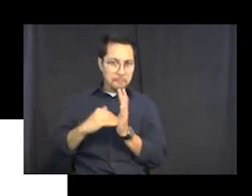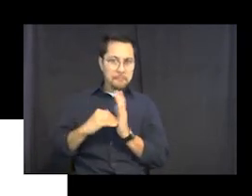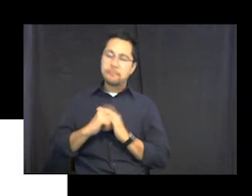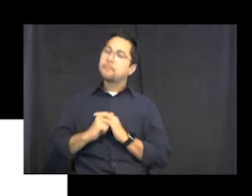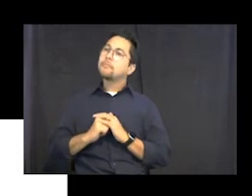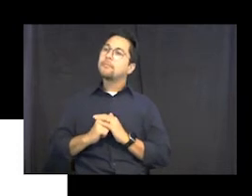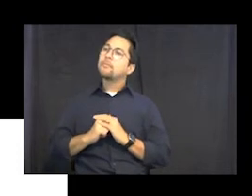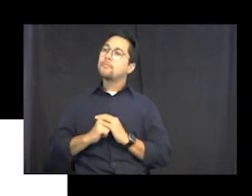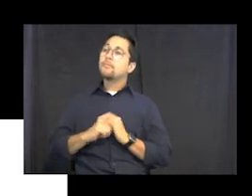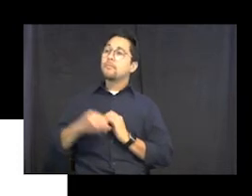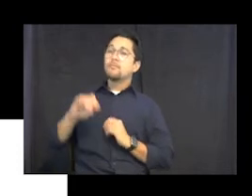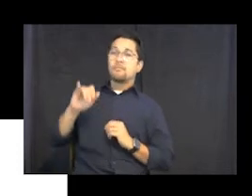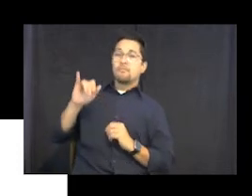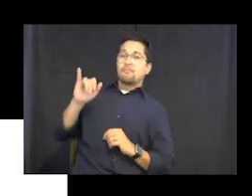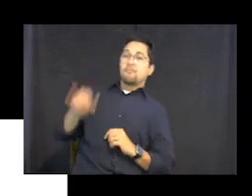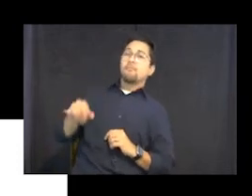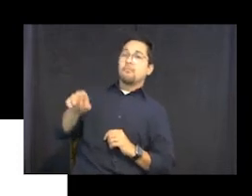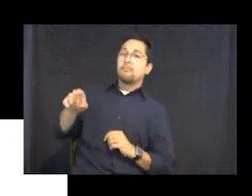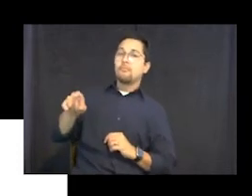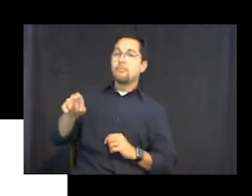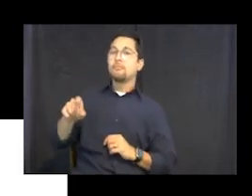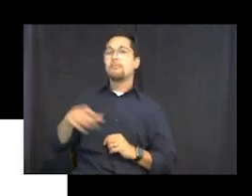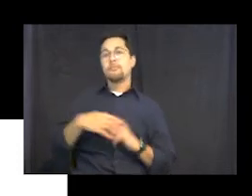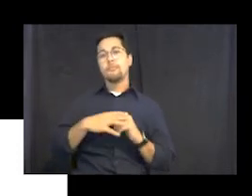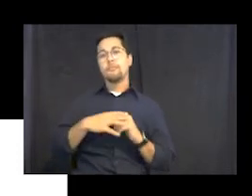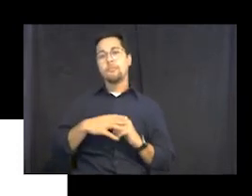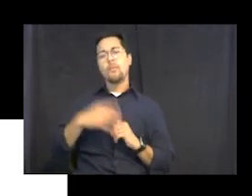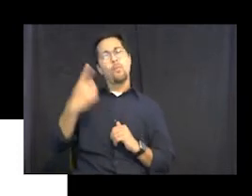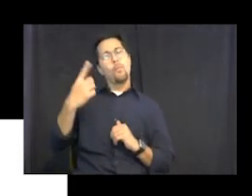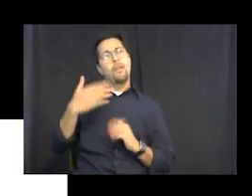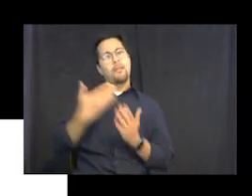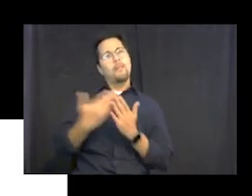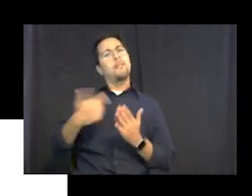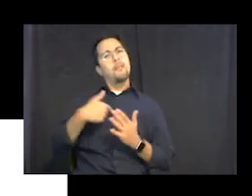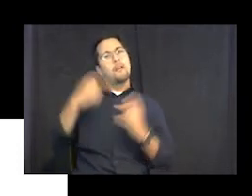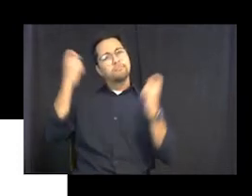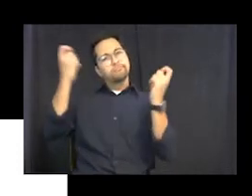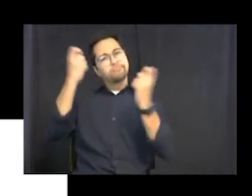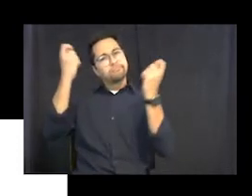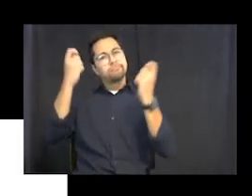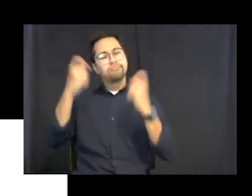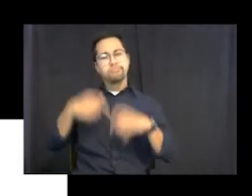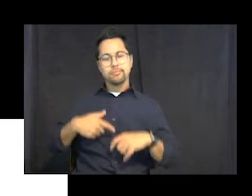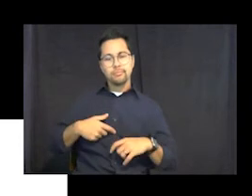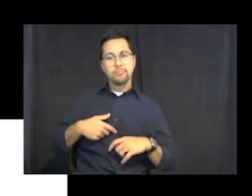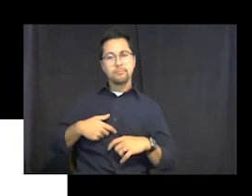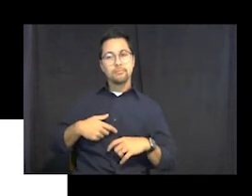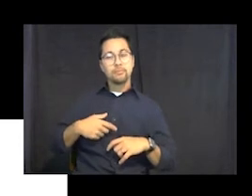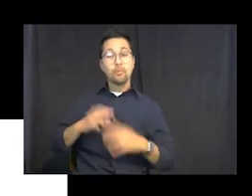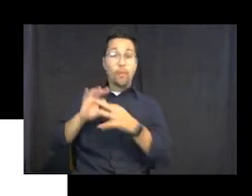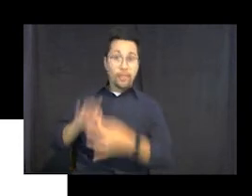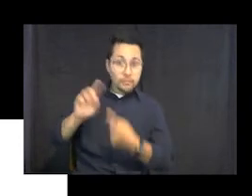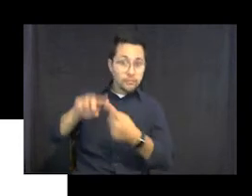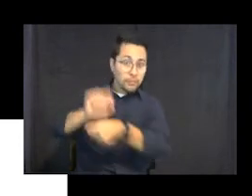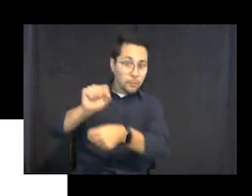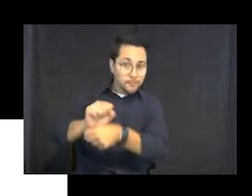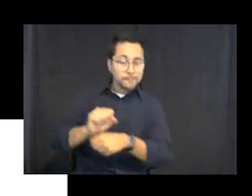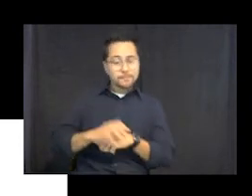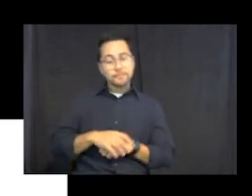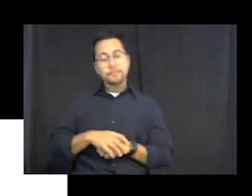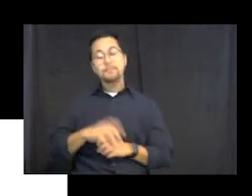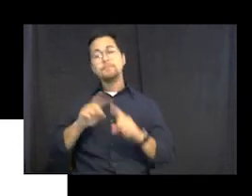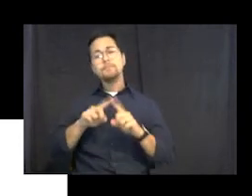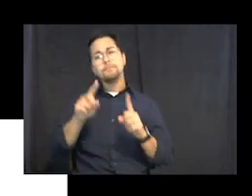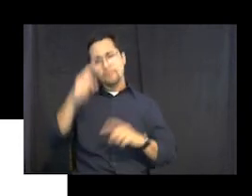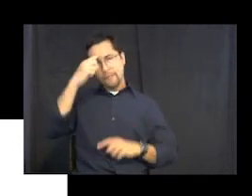So that has been one of the celebrations employment wise. But